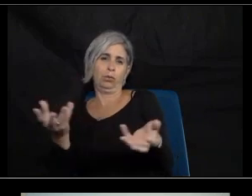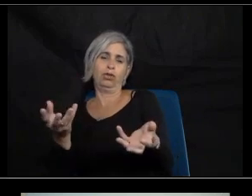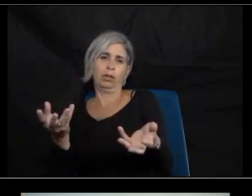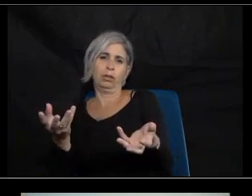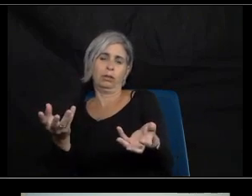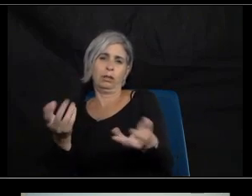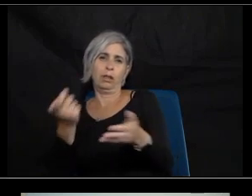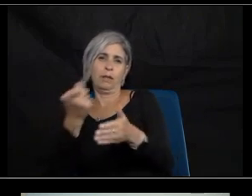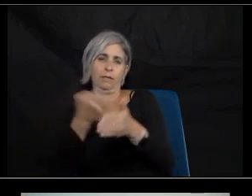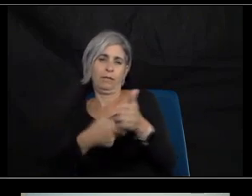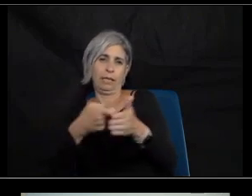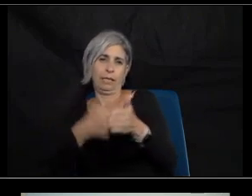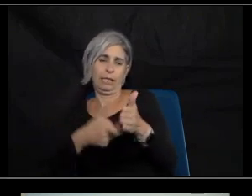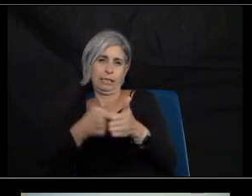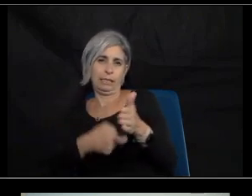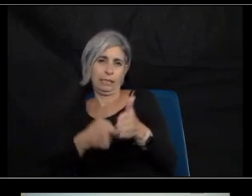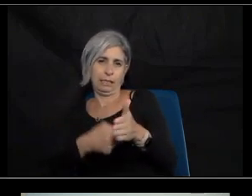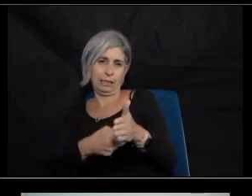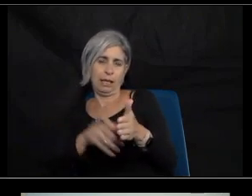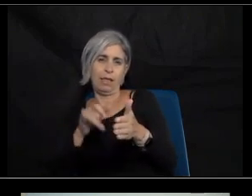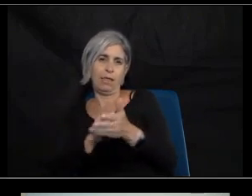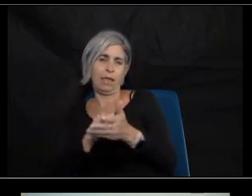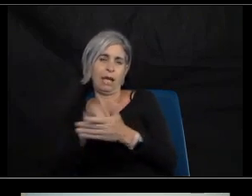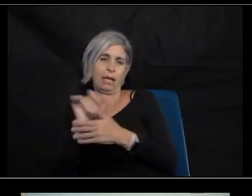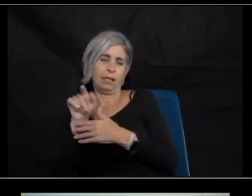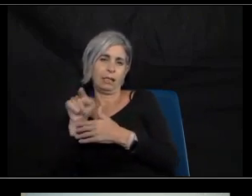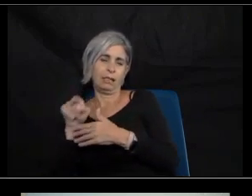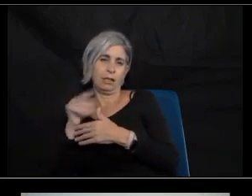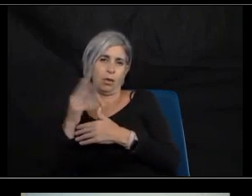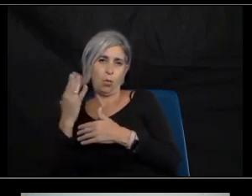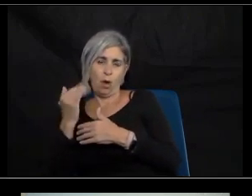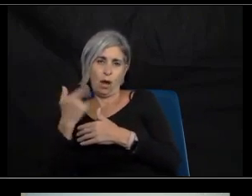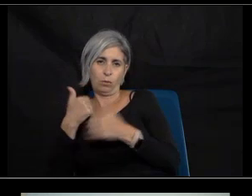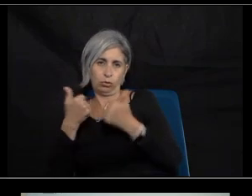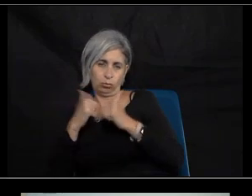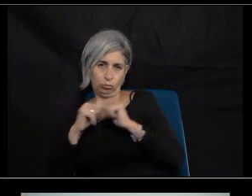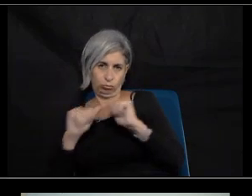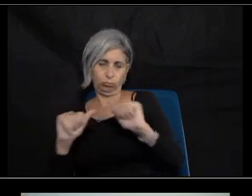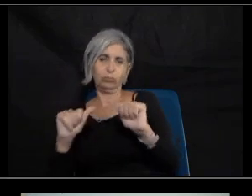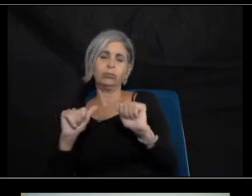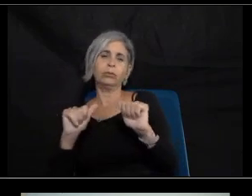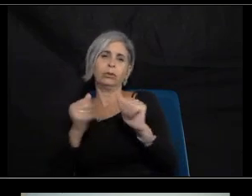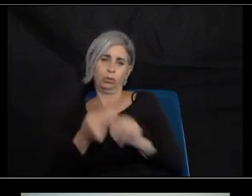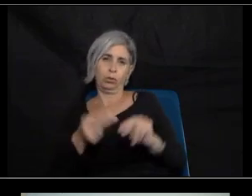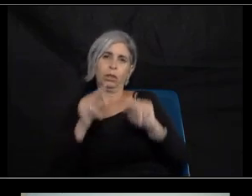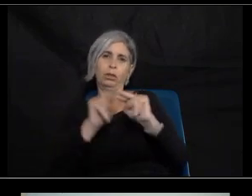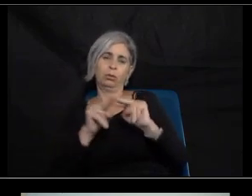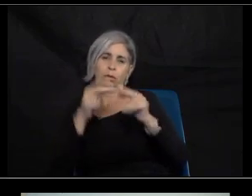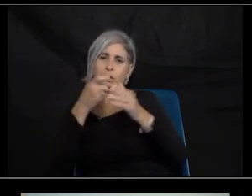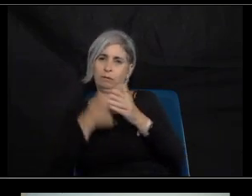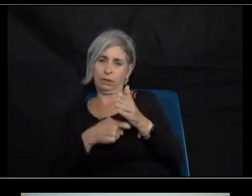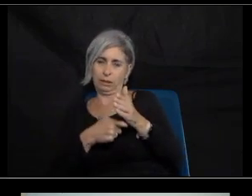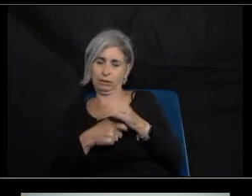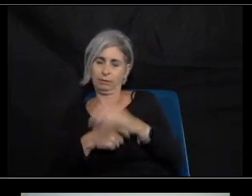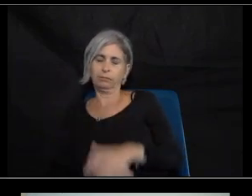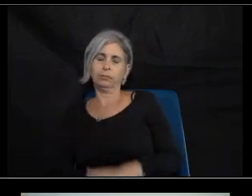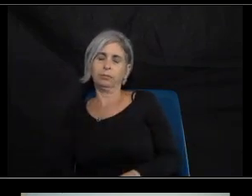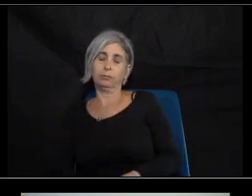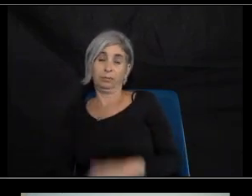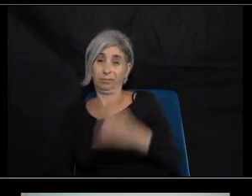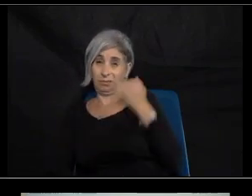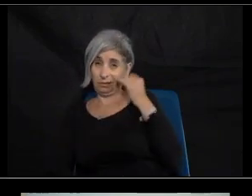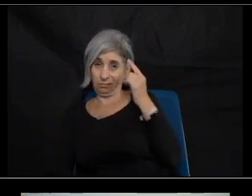water fees that we charge. So that's kind of why we're trying to increase those fees, if that